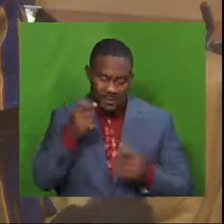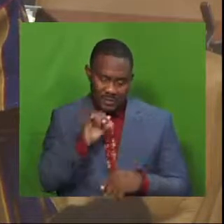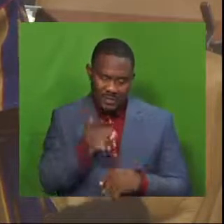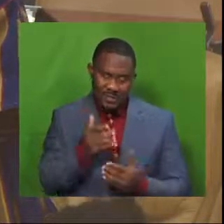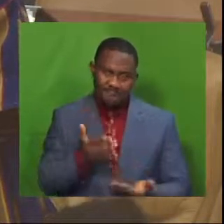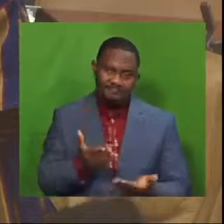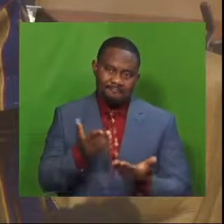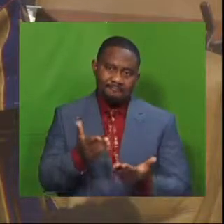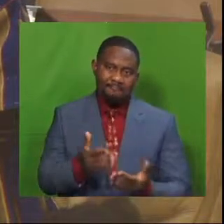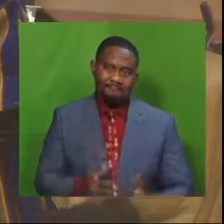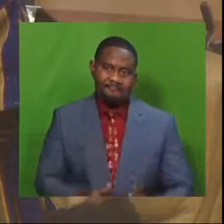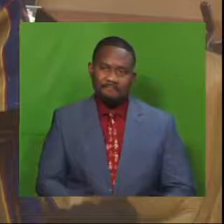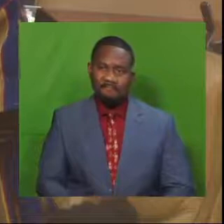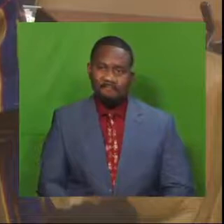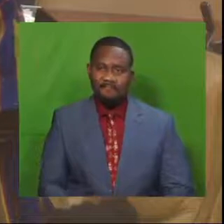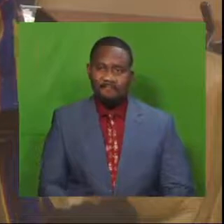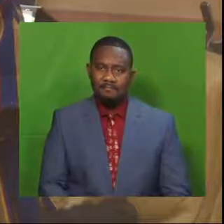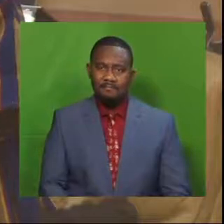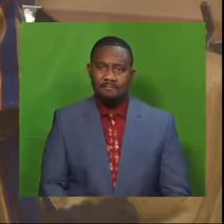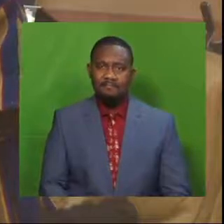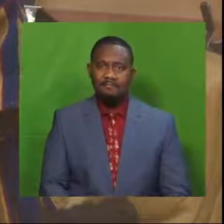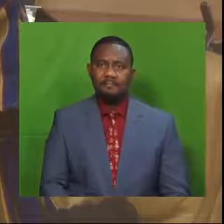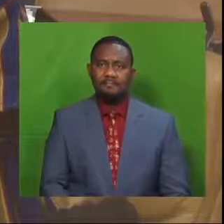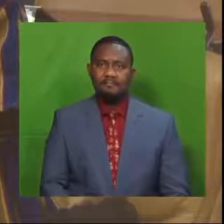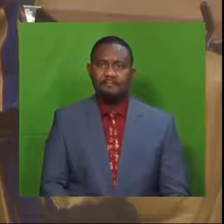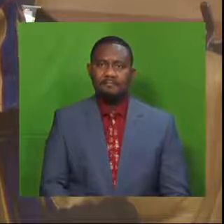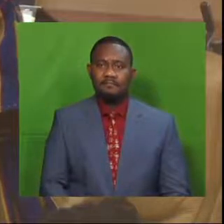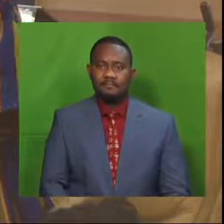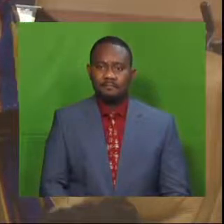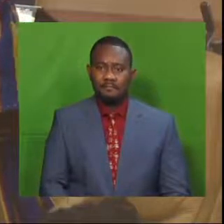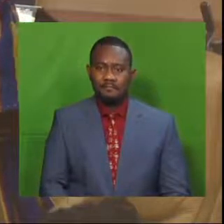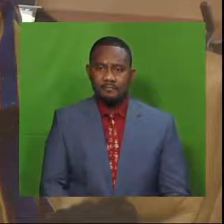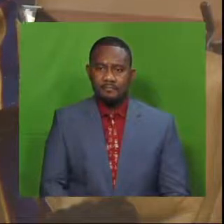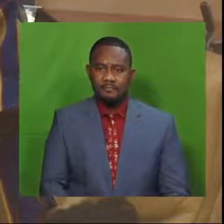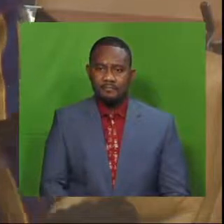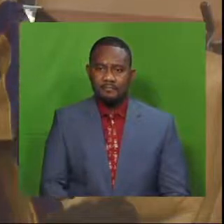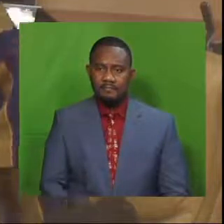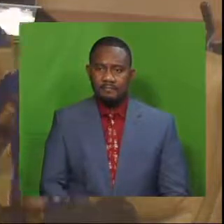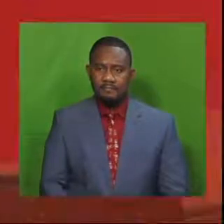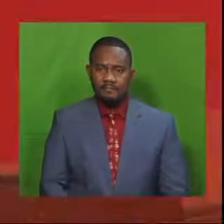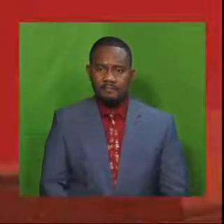and in fact take it on board. I thank you, Mr. Speaker.